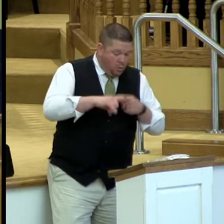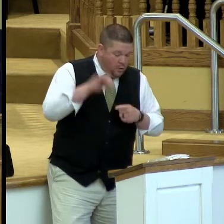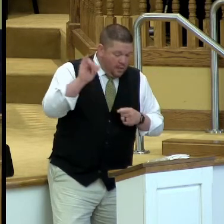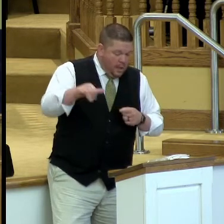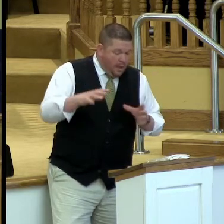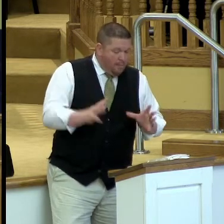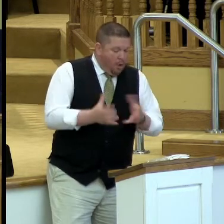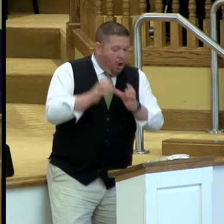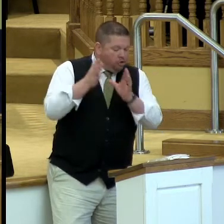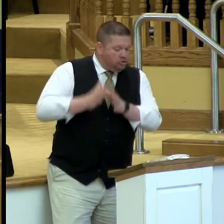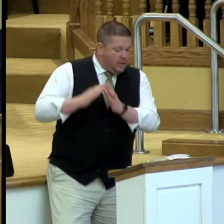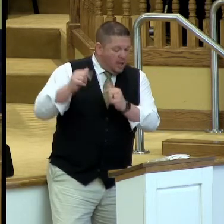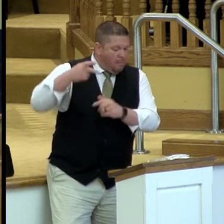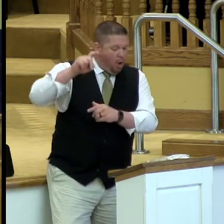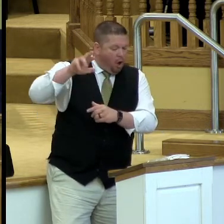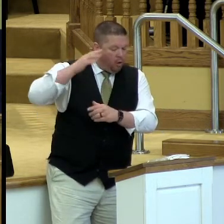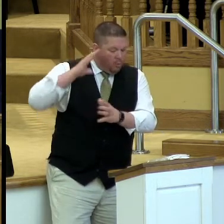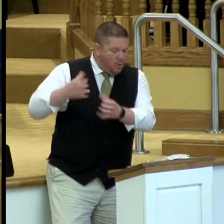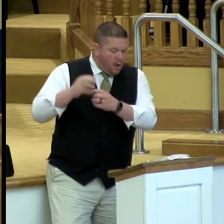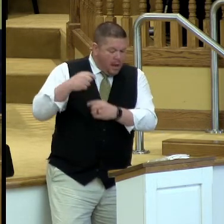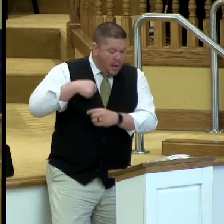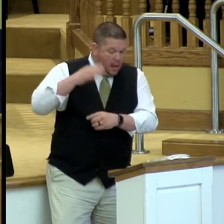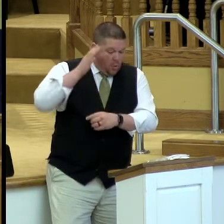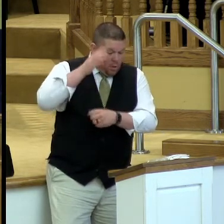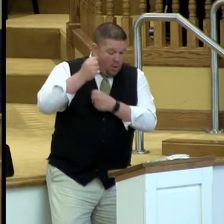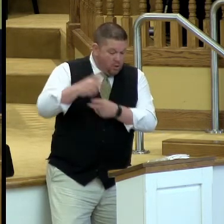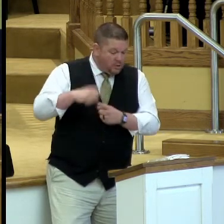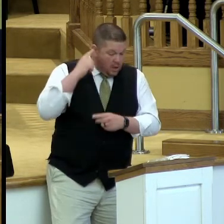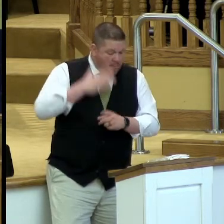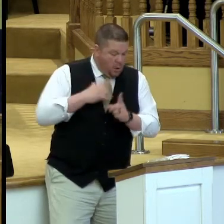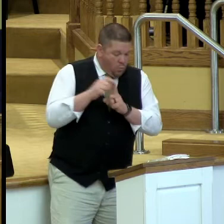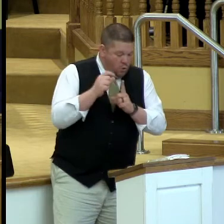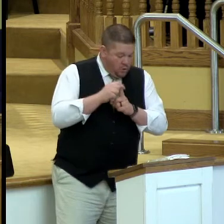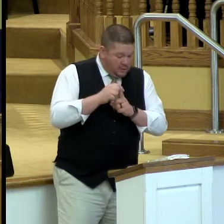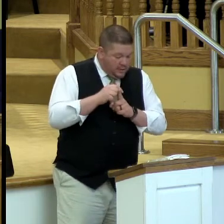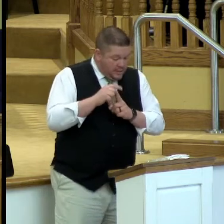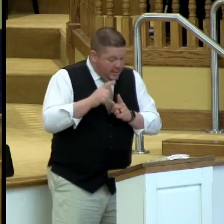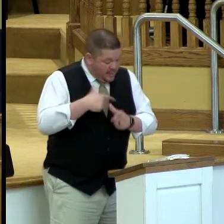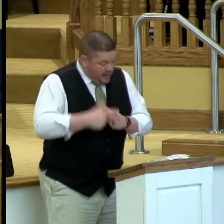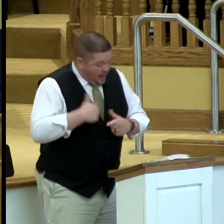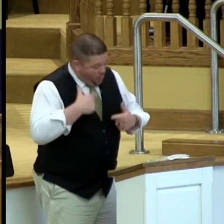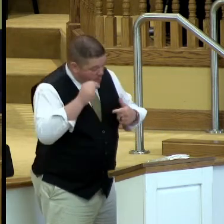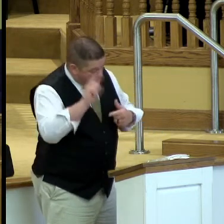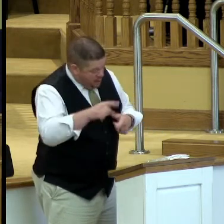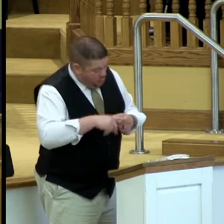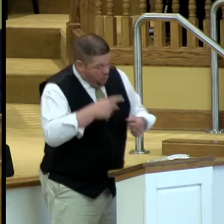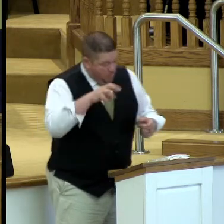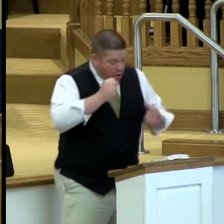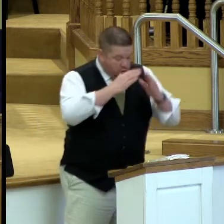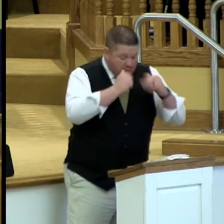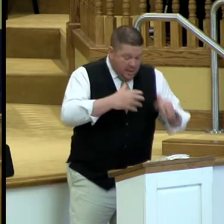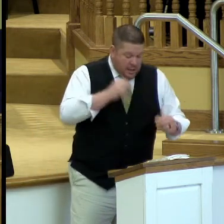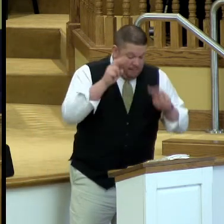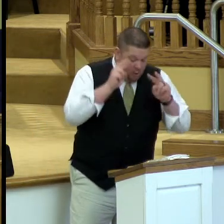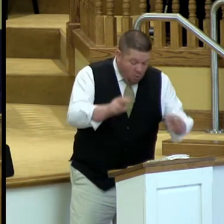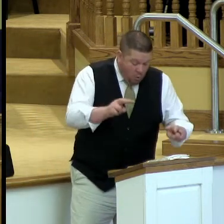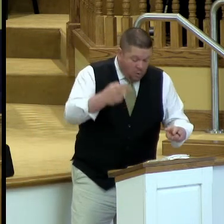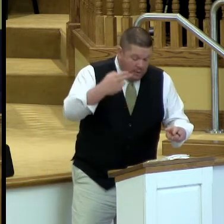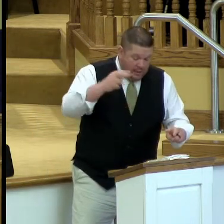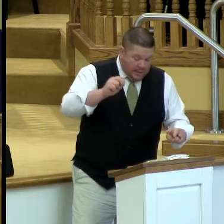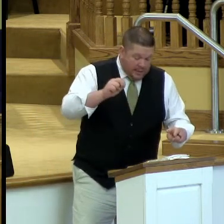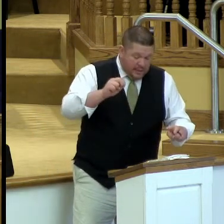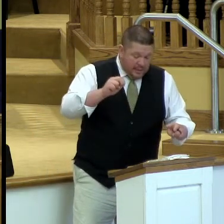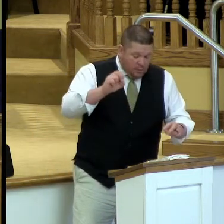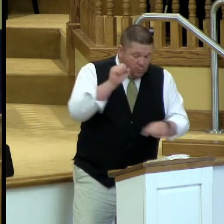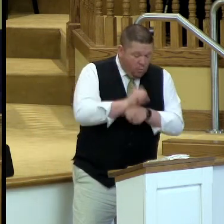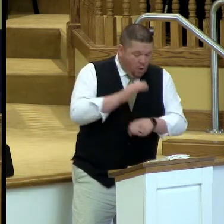and go down to the potter's house, and there I will cause thee to hear my words. Then I went down to the potter's house,